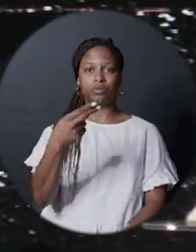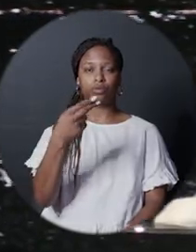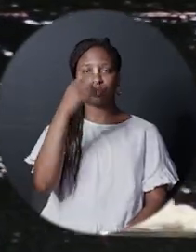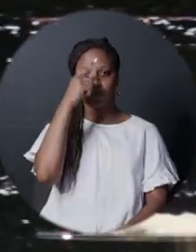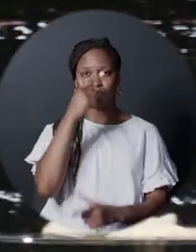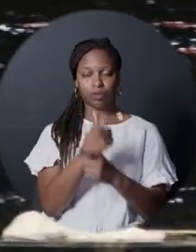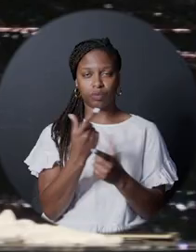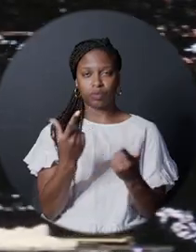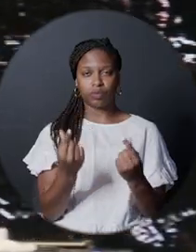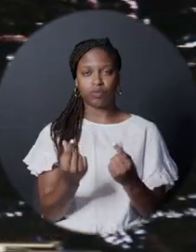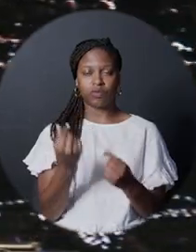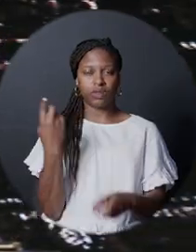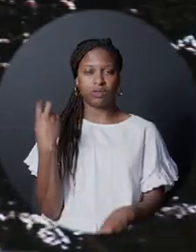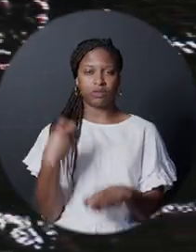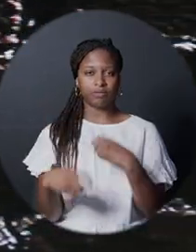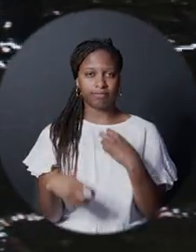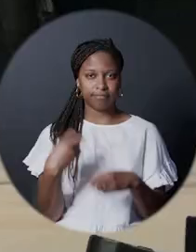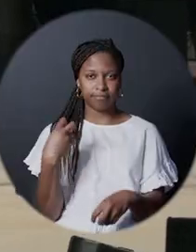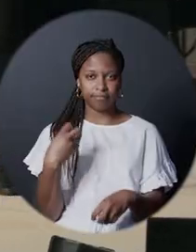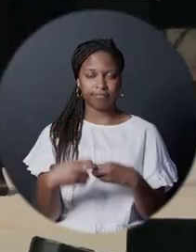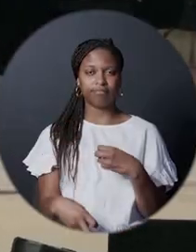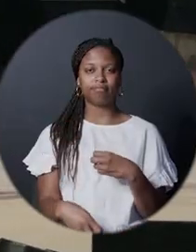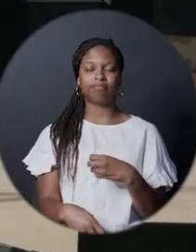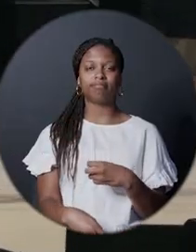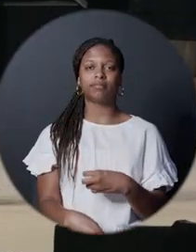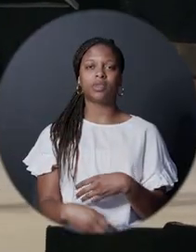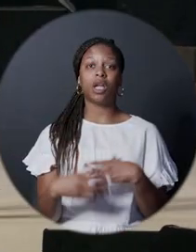Joseph showed you that what your brothers will do if it gets tough.